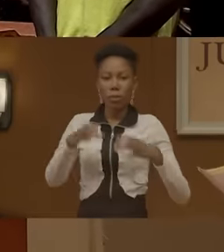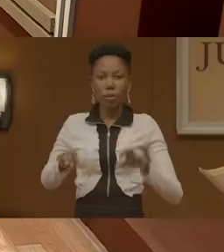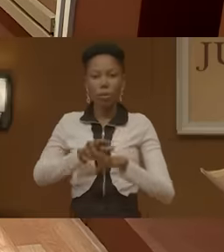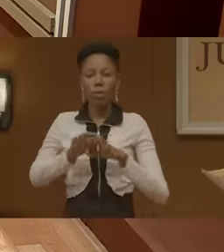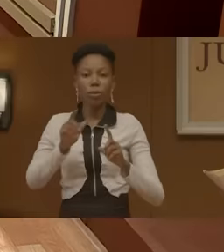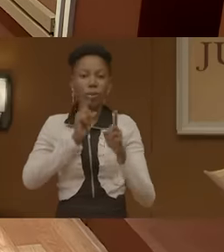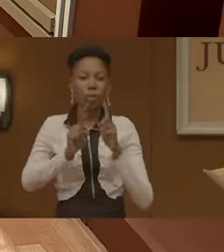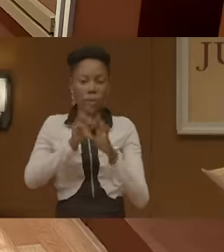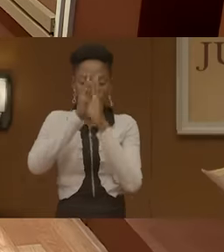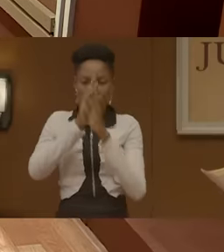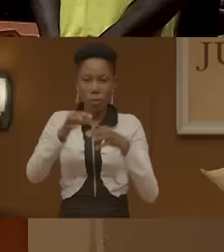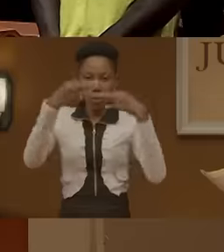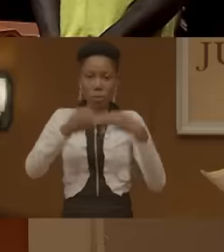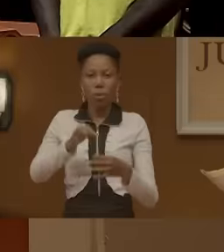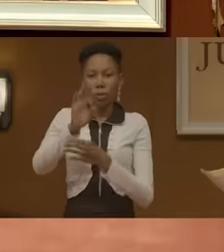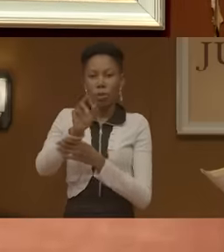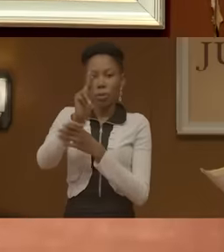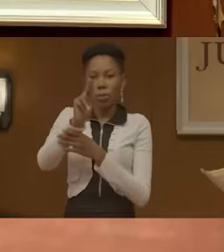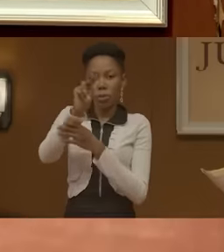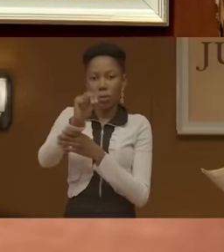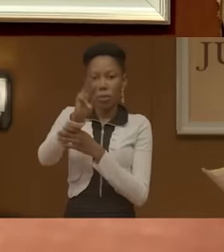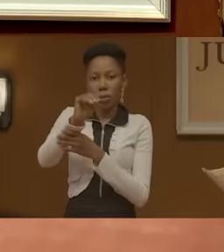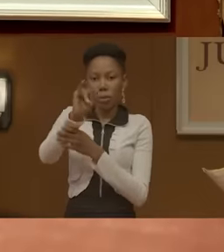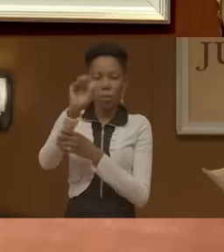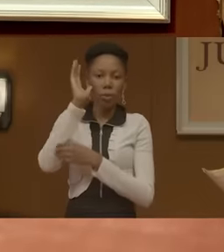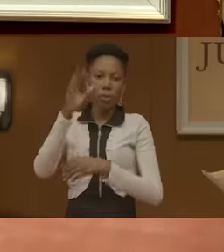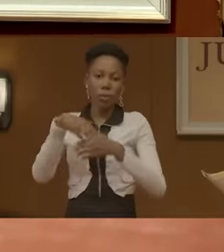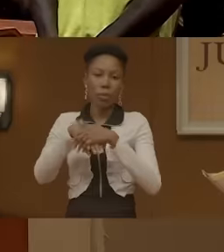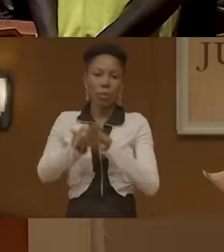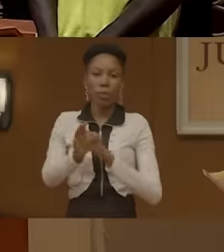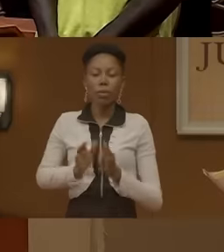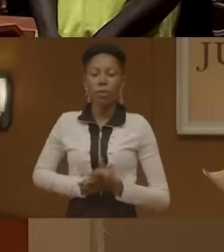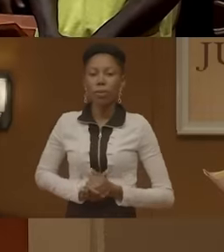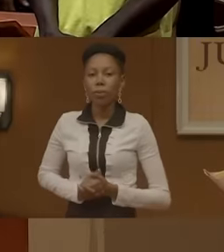Court in session. Honorable Judge Fumi Asaolu presiding.